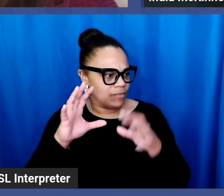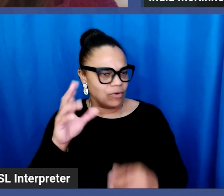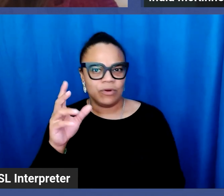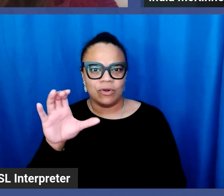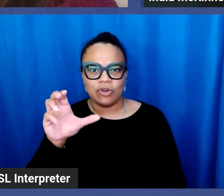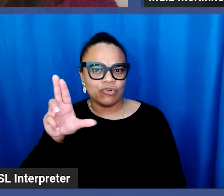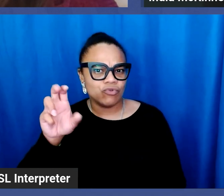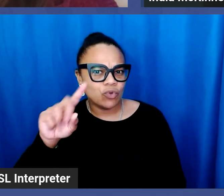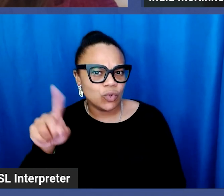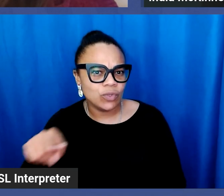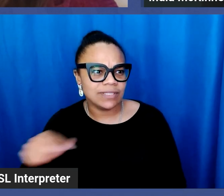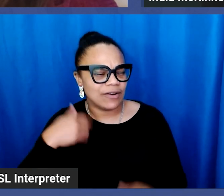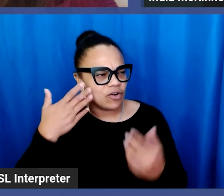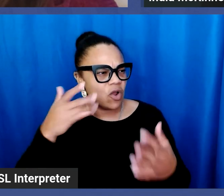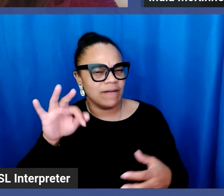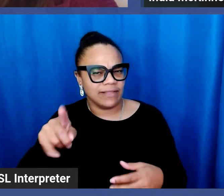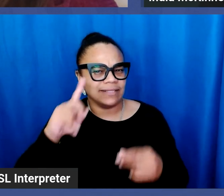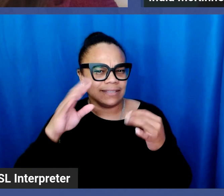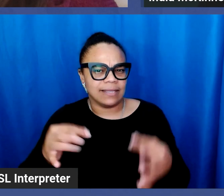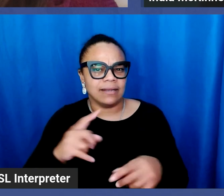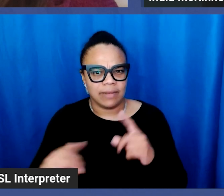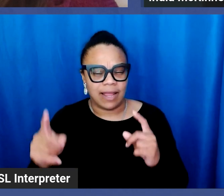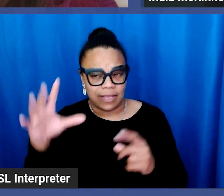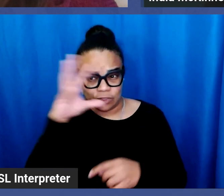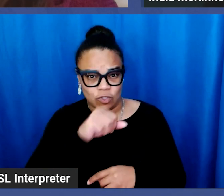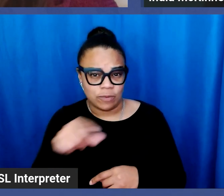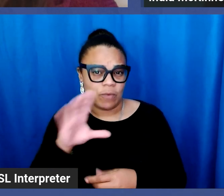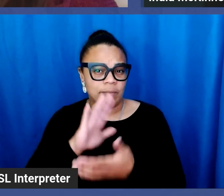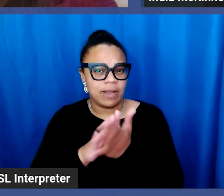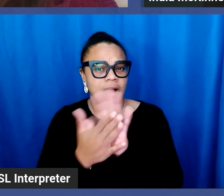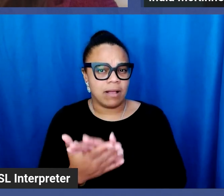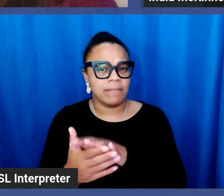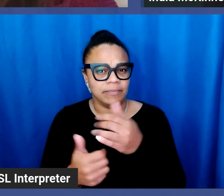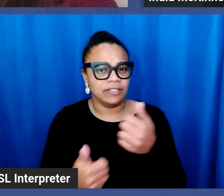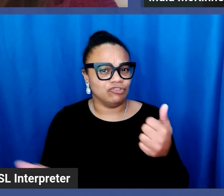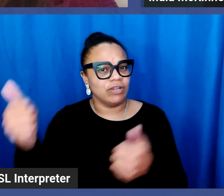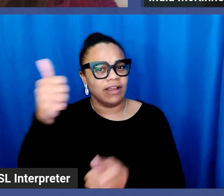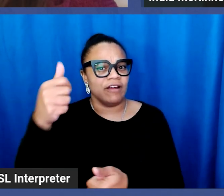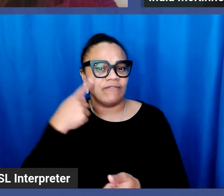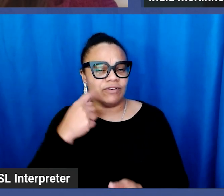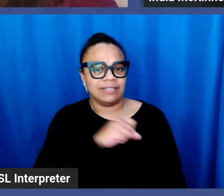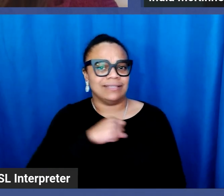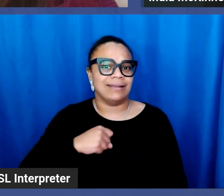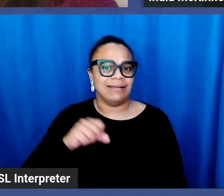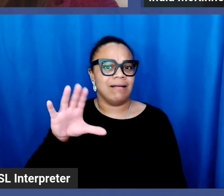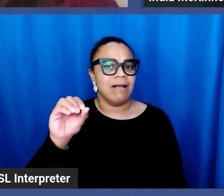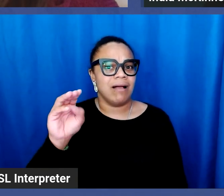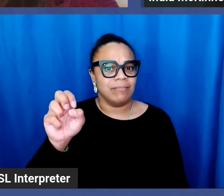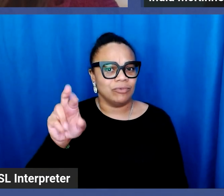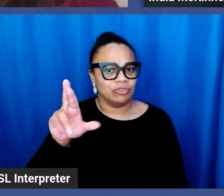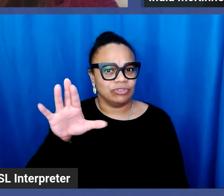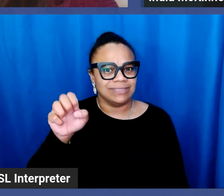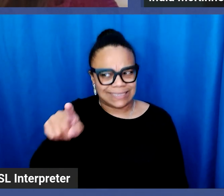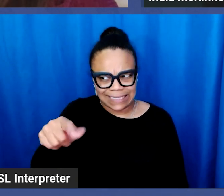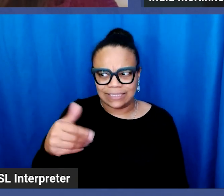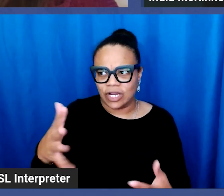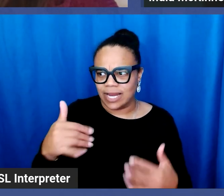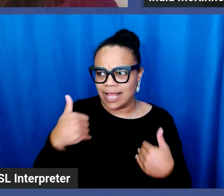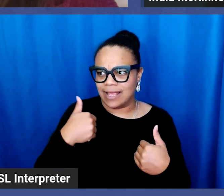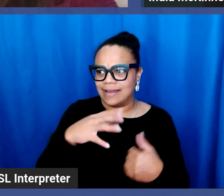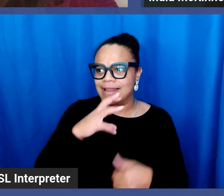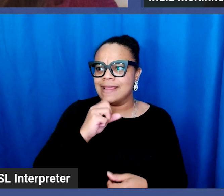but expected to be the chair of Senate Commerce. He's had an age verification bill